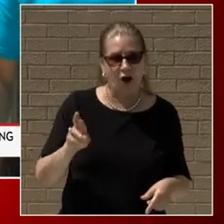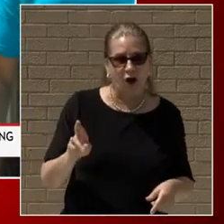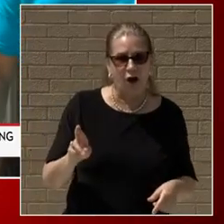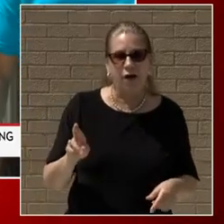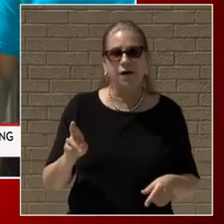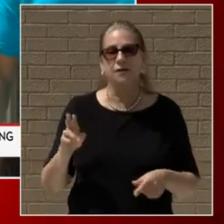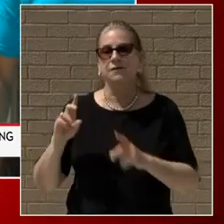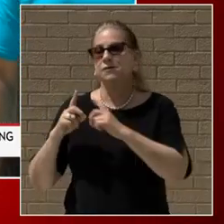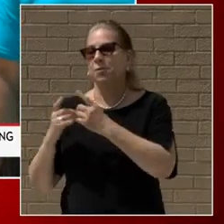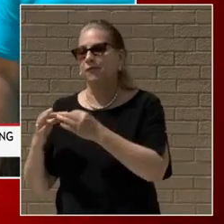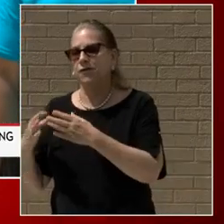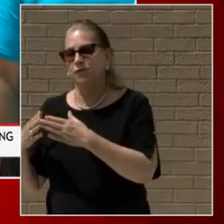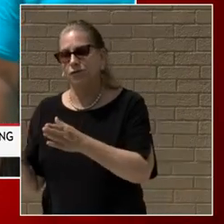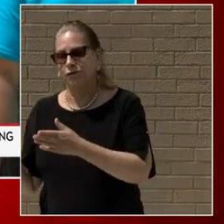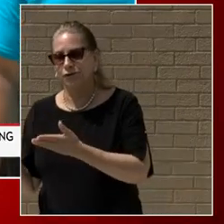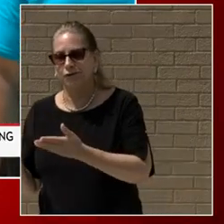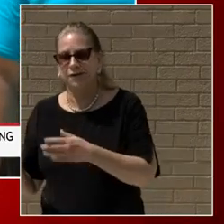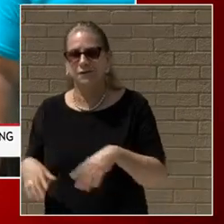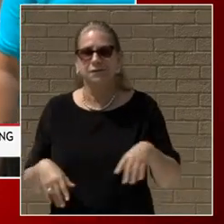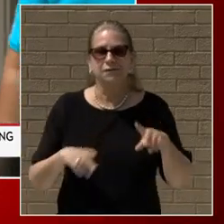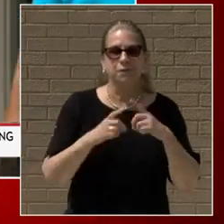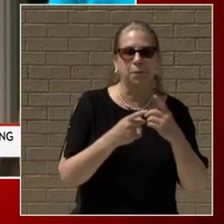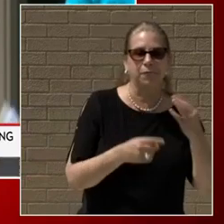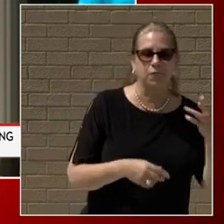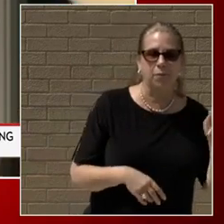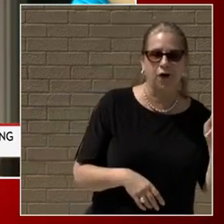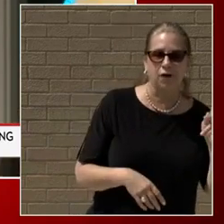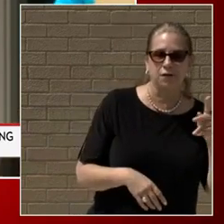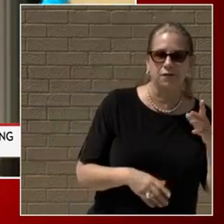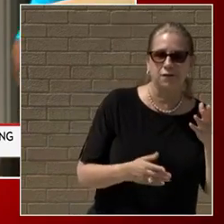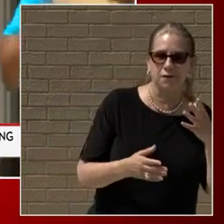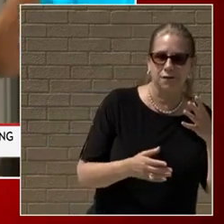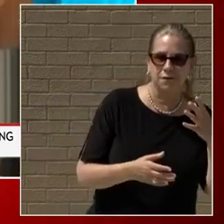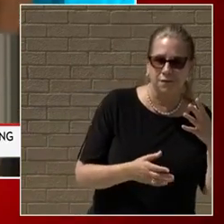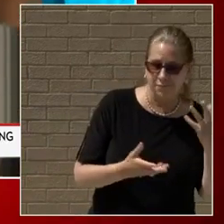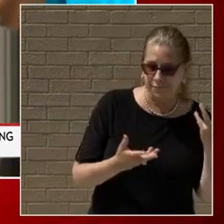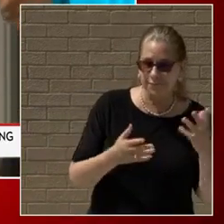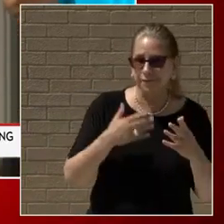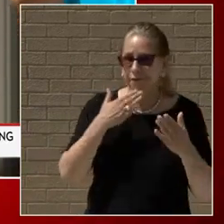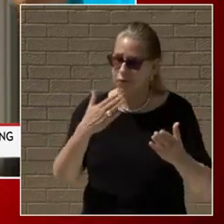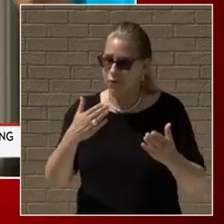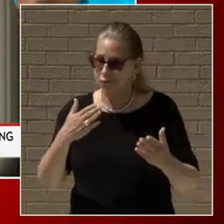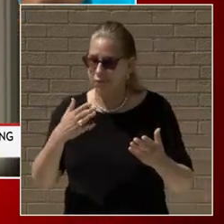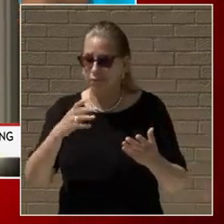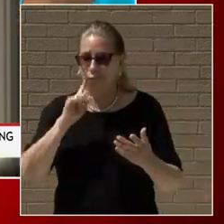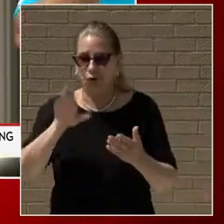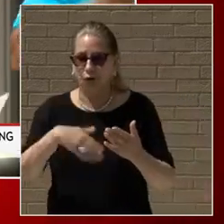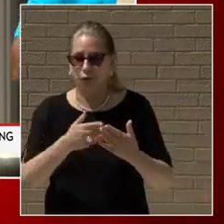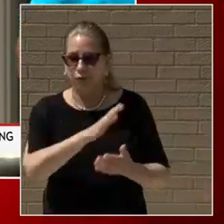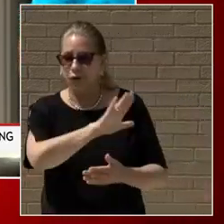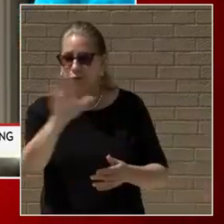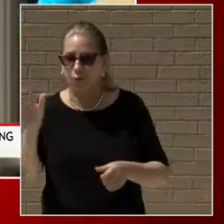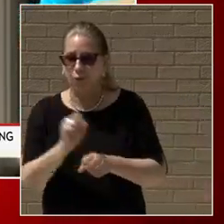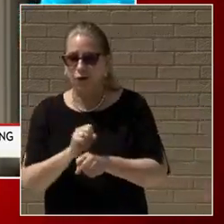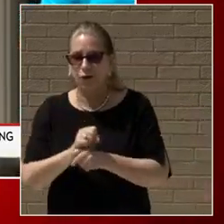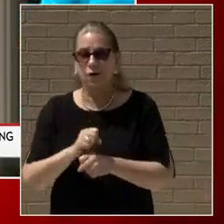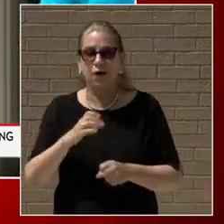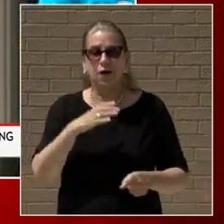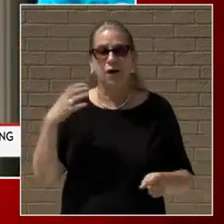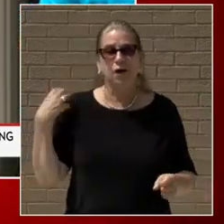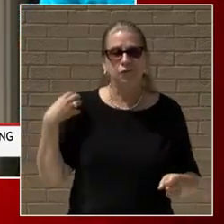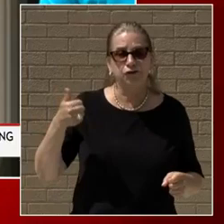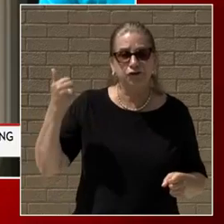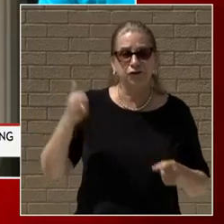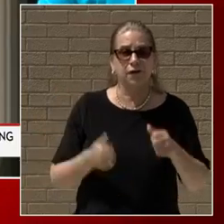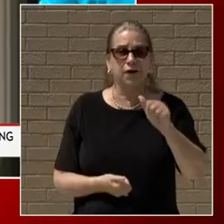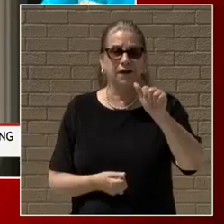this community a beautiful recreation center. So thank you. Commissioner, ANCs, I want to